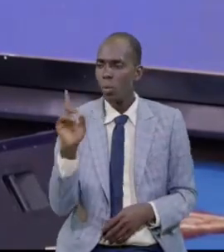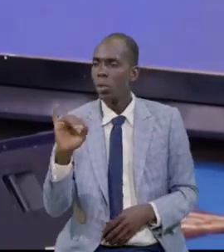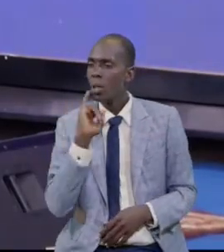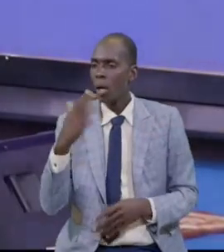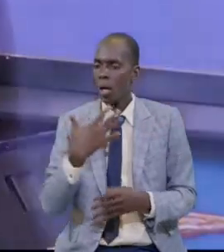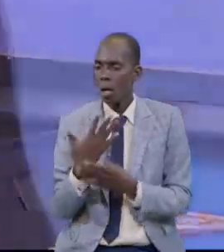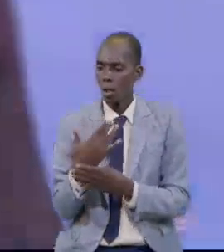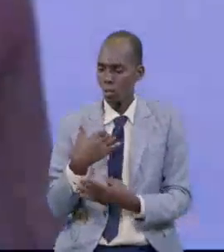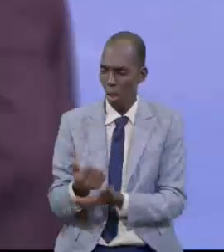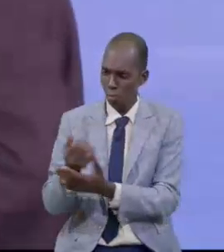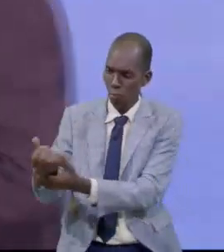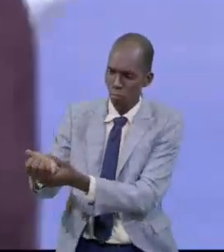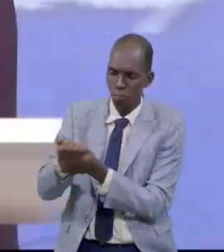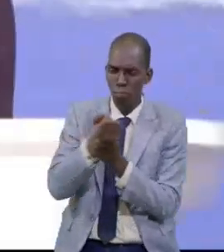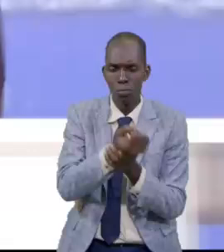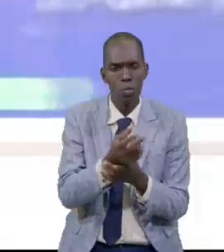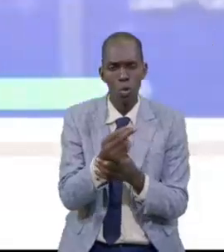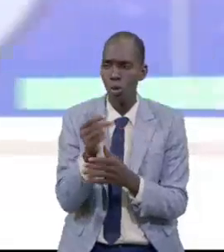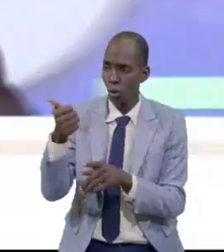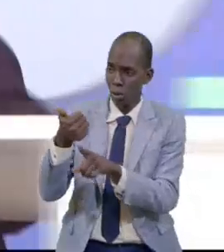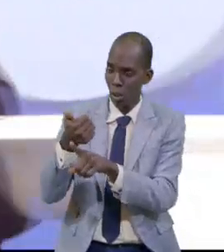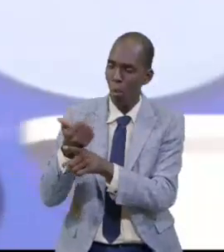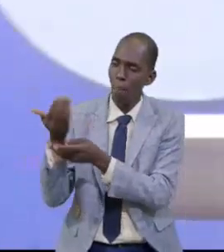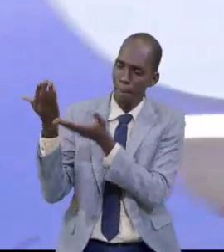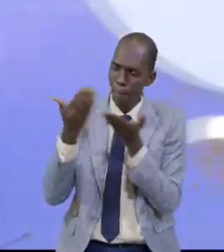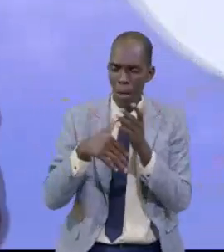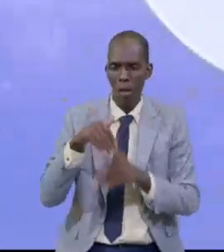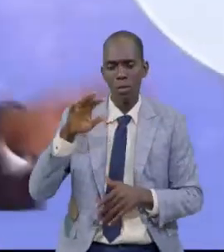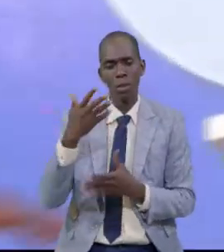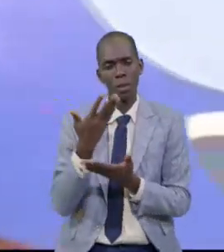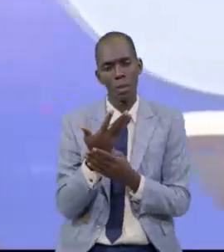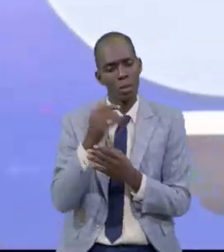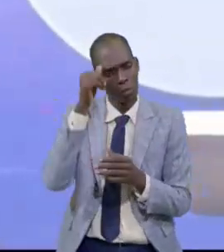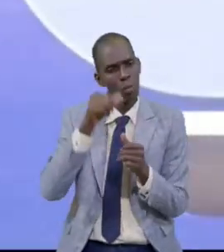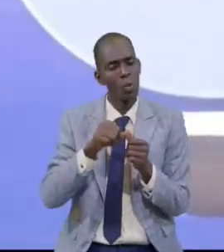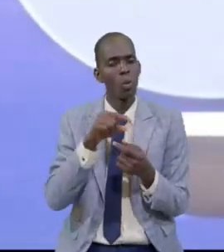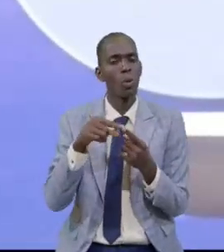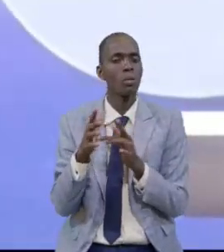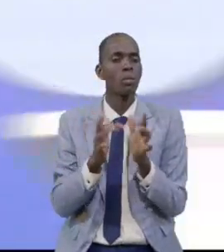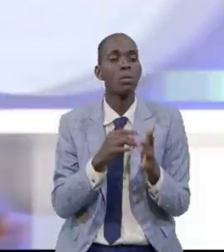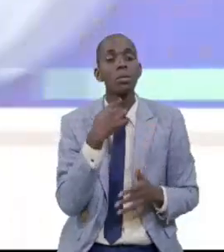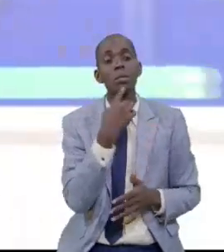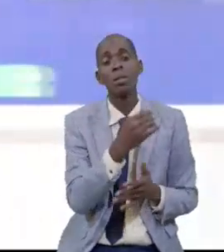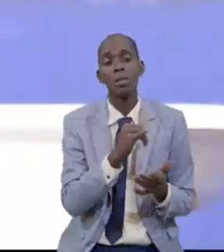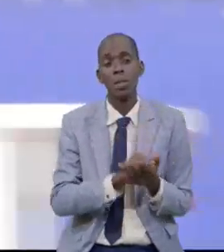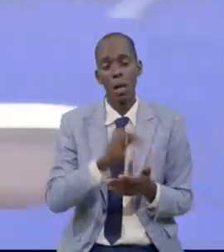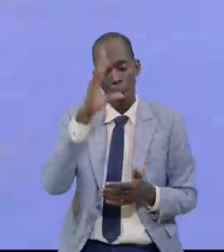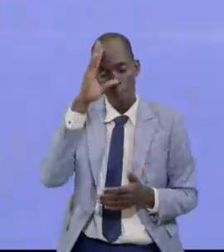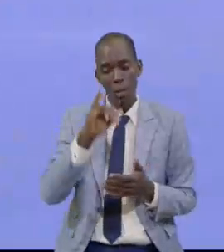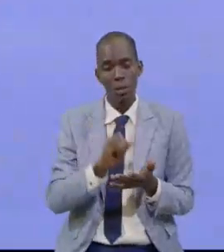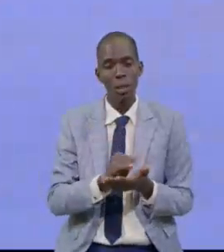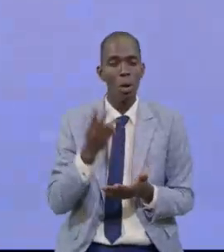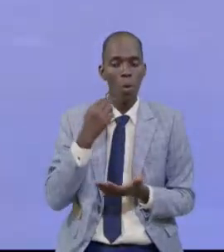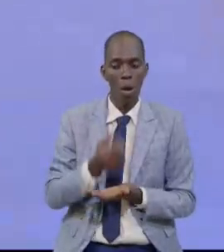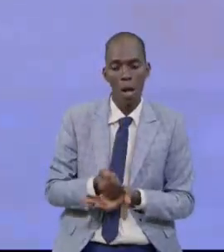hand. Did you hear when he told that man that was brought by four people and he said, arise. He